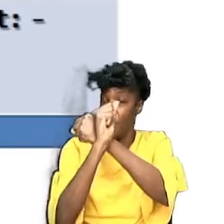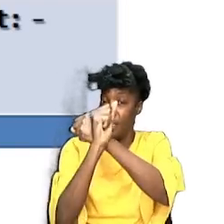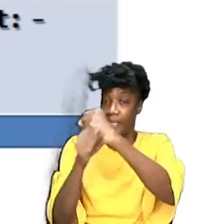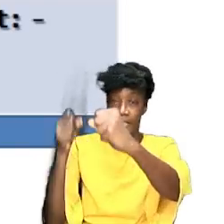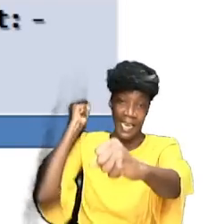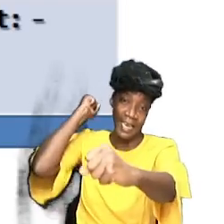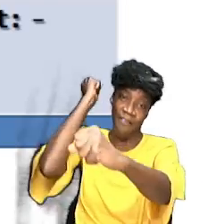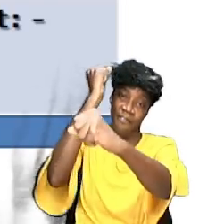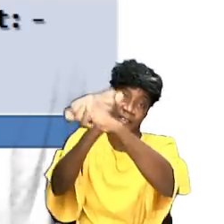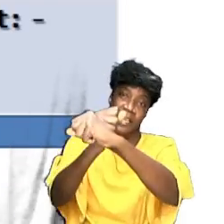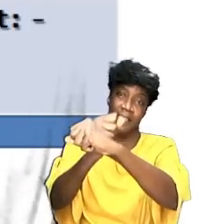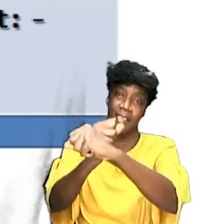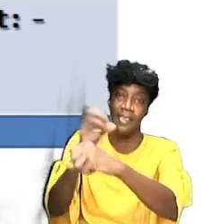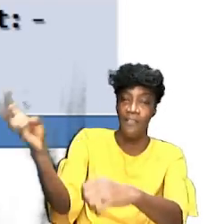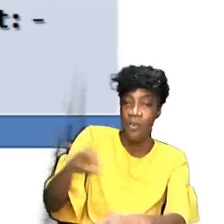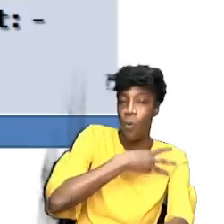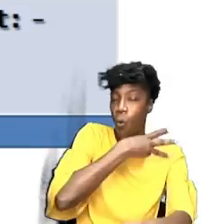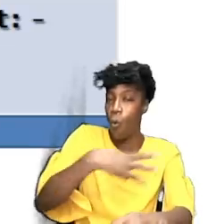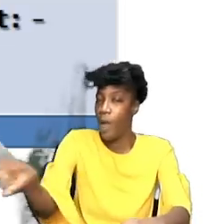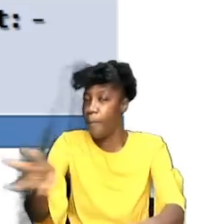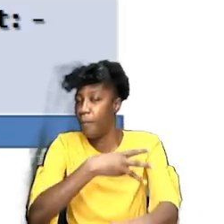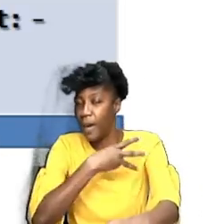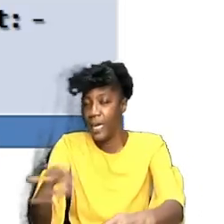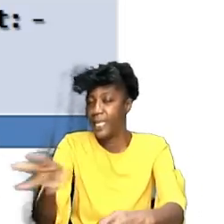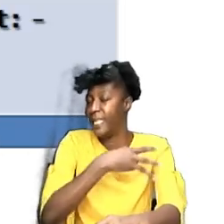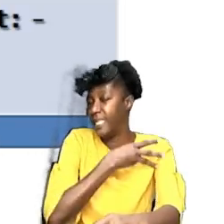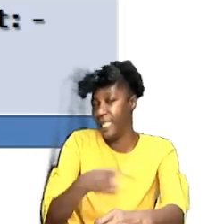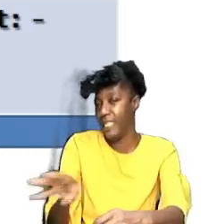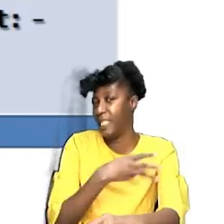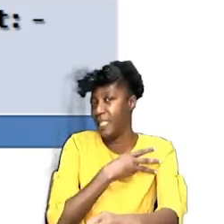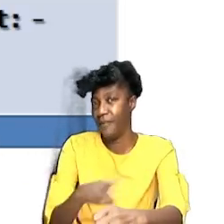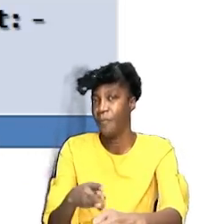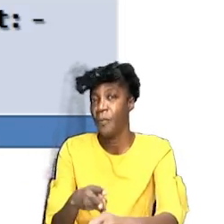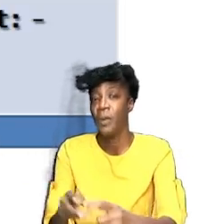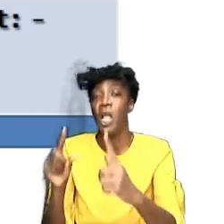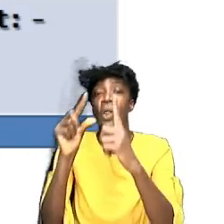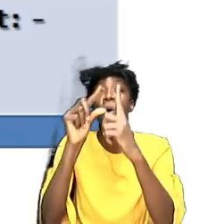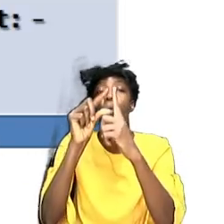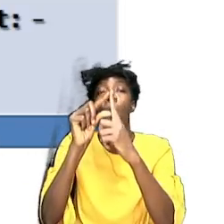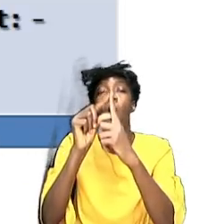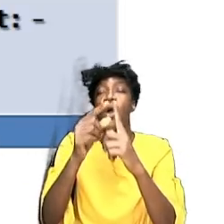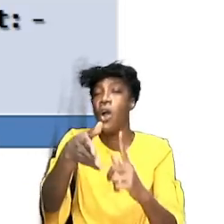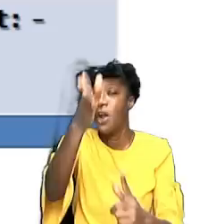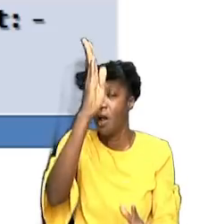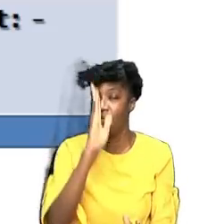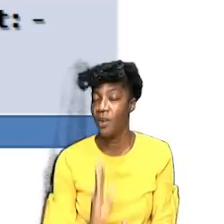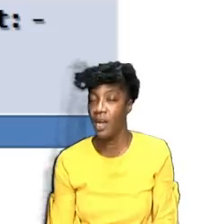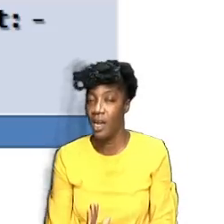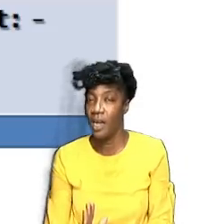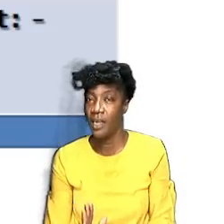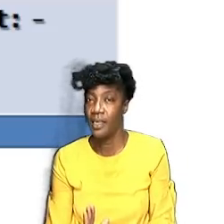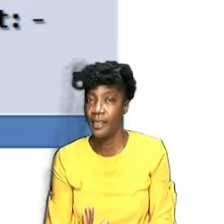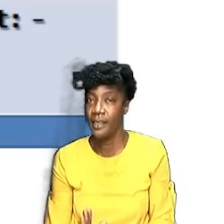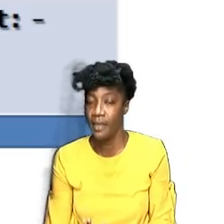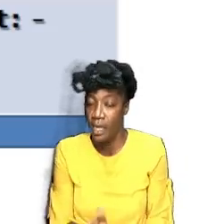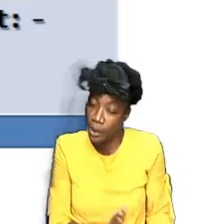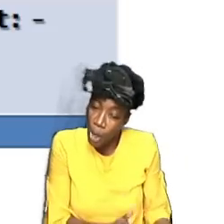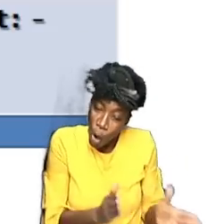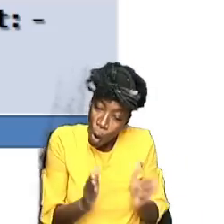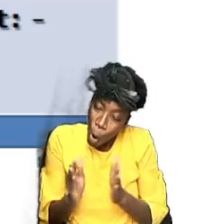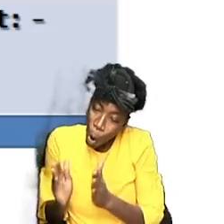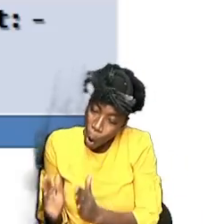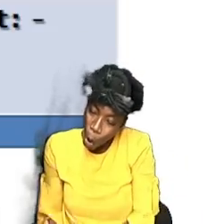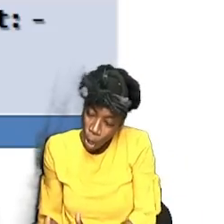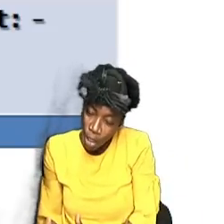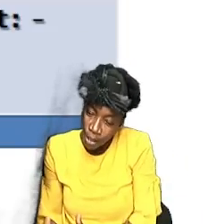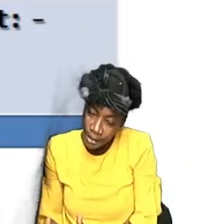and take the sword of the Spirit, which is the word of God. Praise God. So the order in which I said a